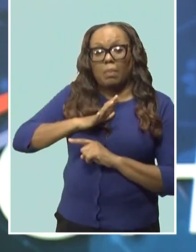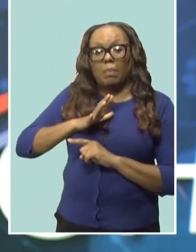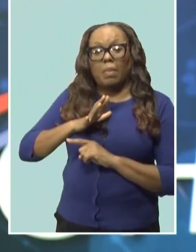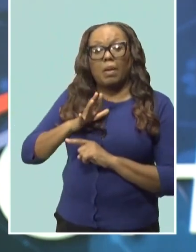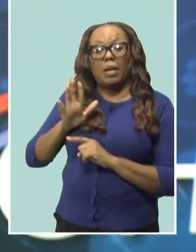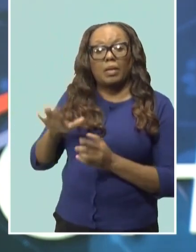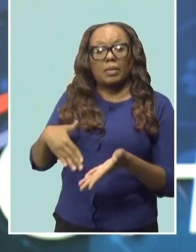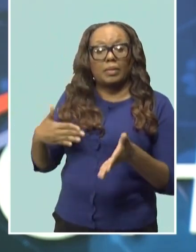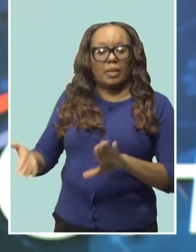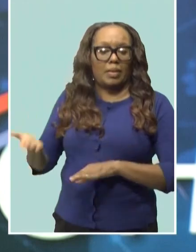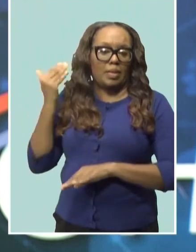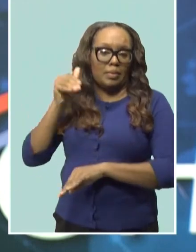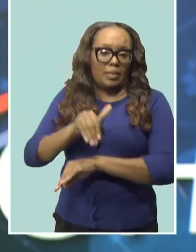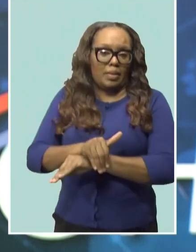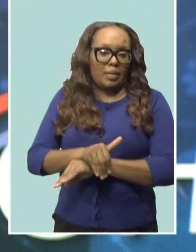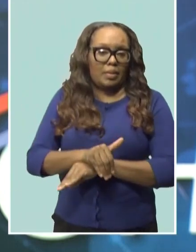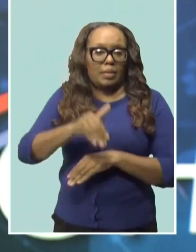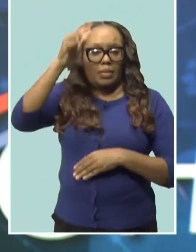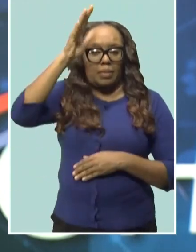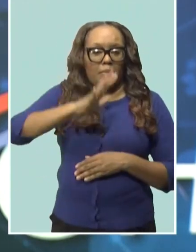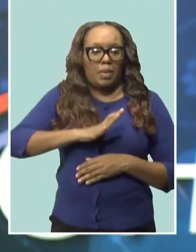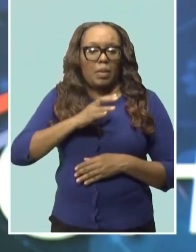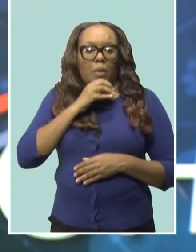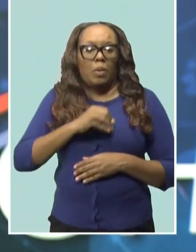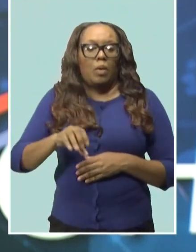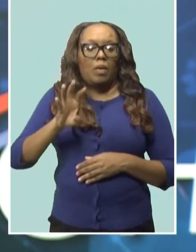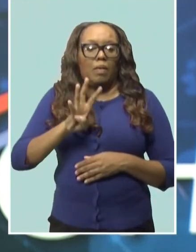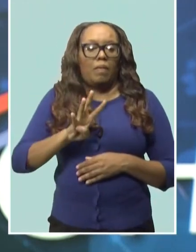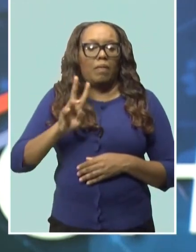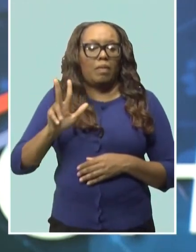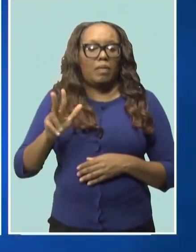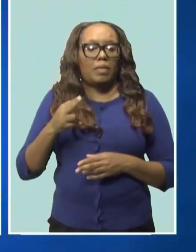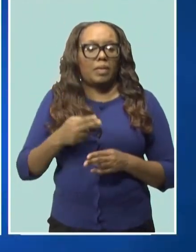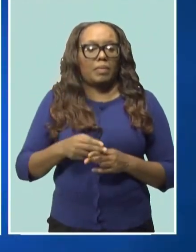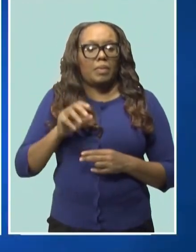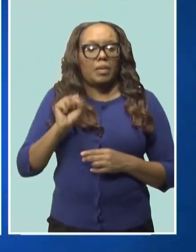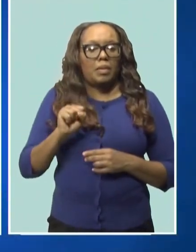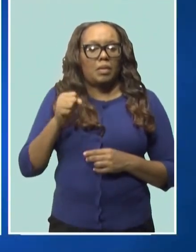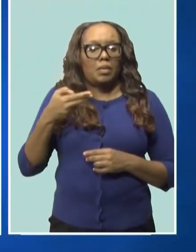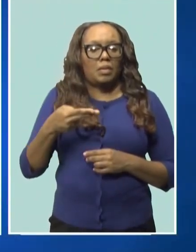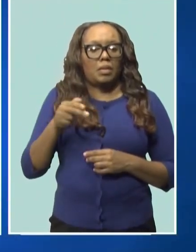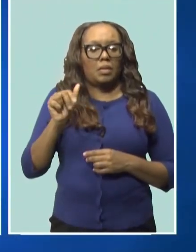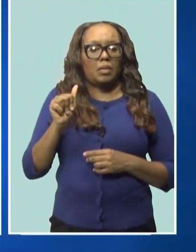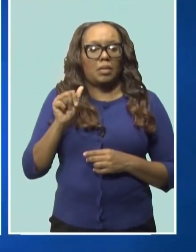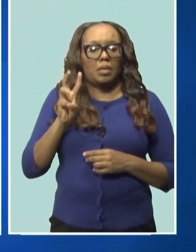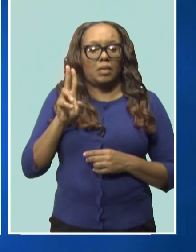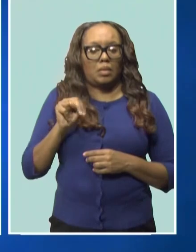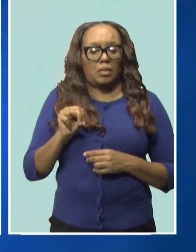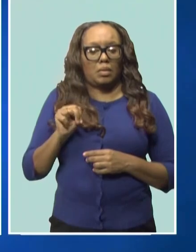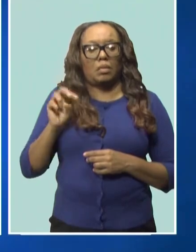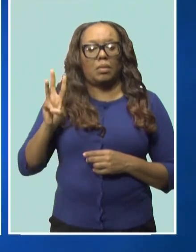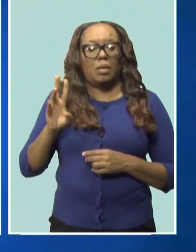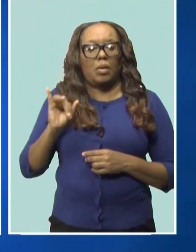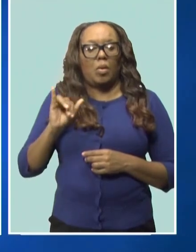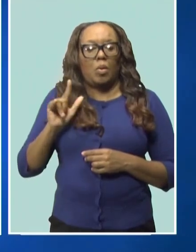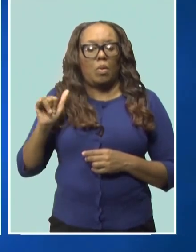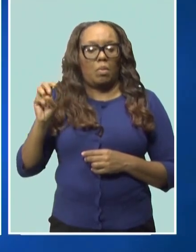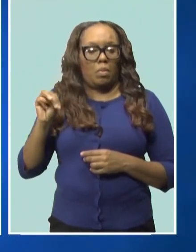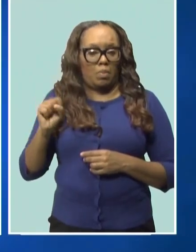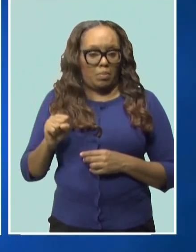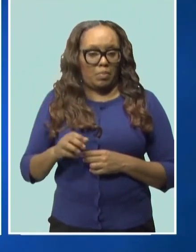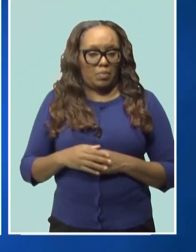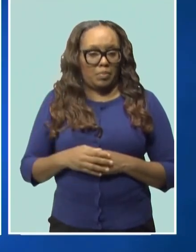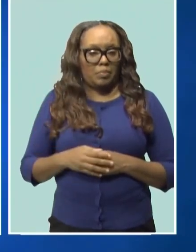man was shot dead last night. He's been identified as 43-year-old Sean Pearson Williams. Acting